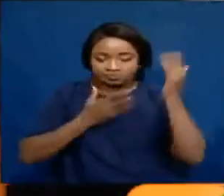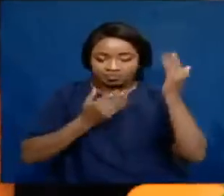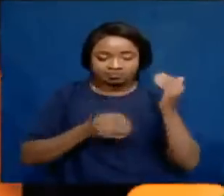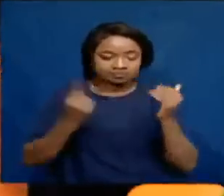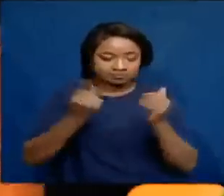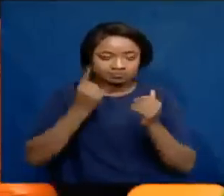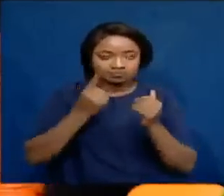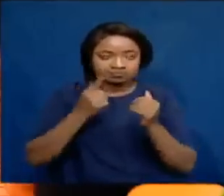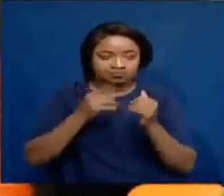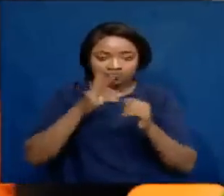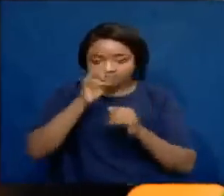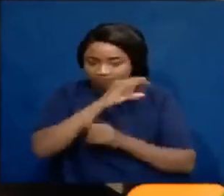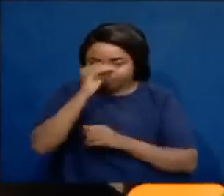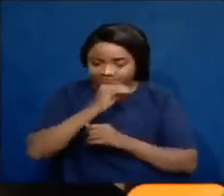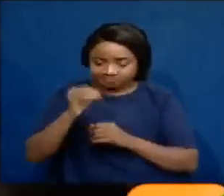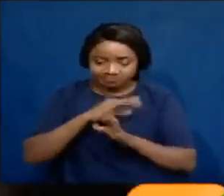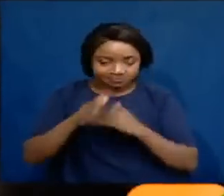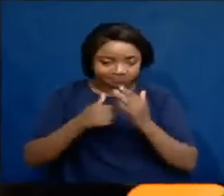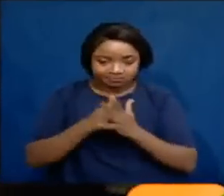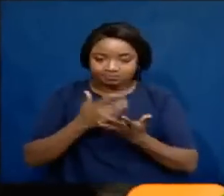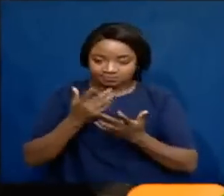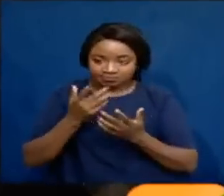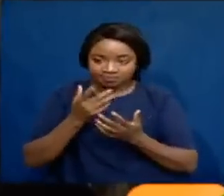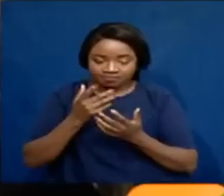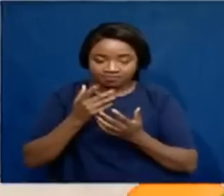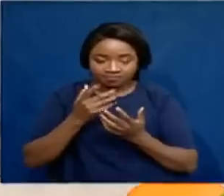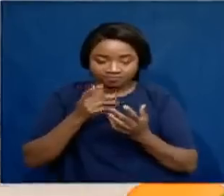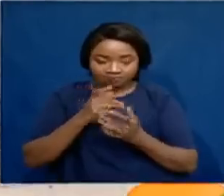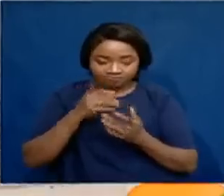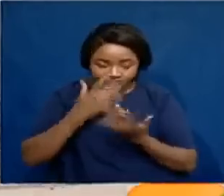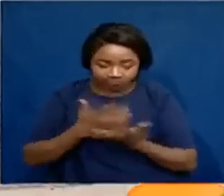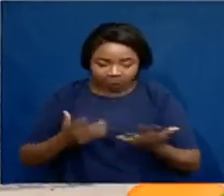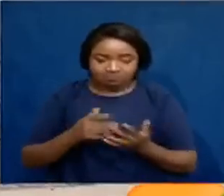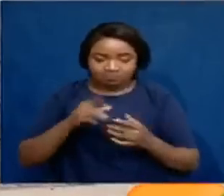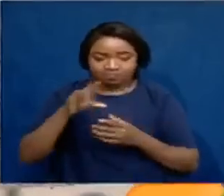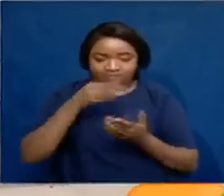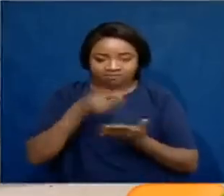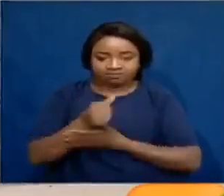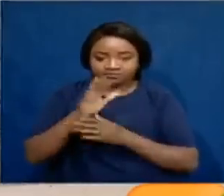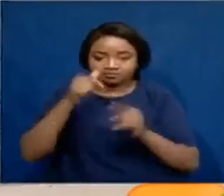of all inputs that go into a bus are locally available.